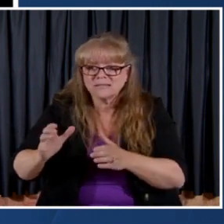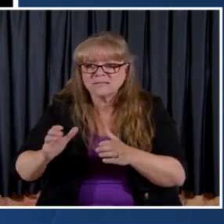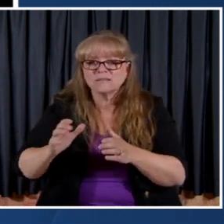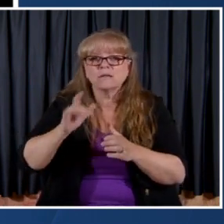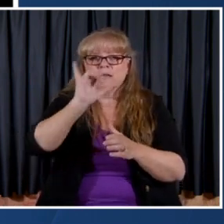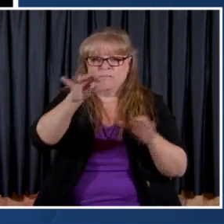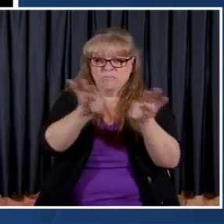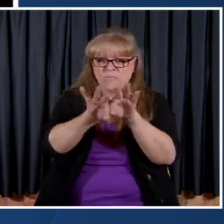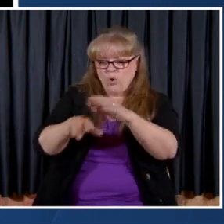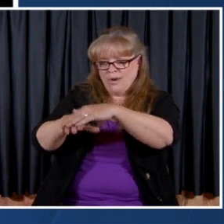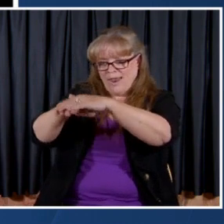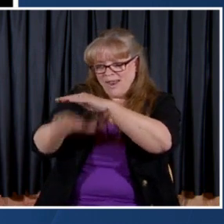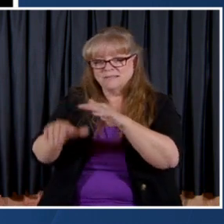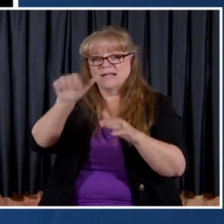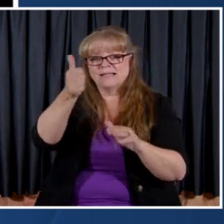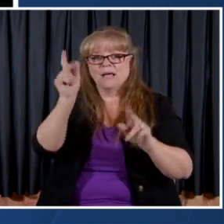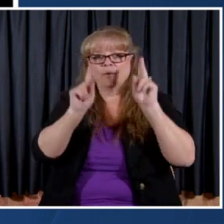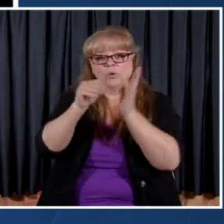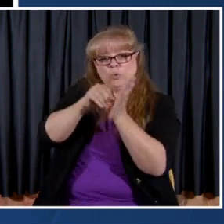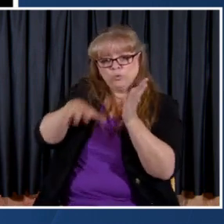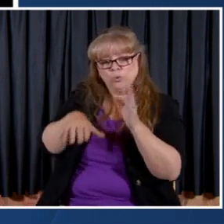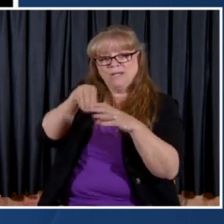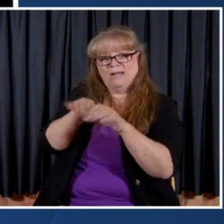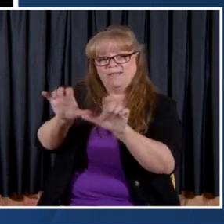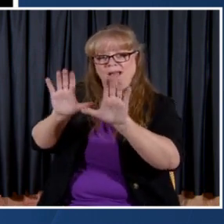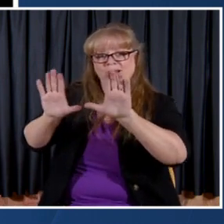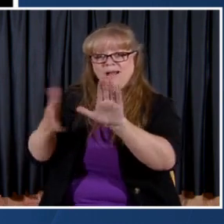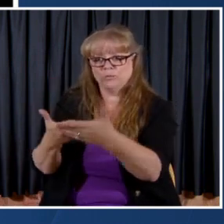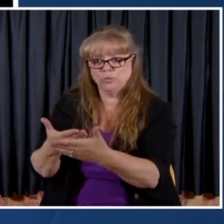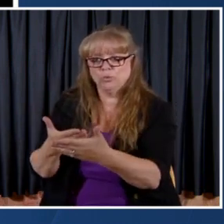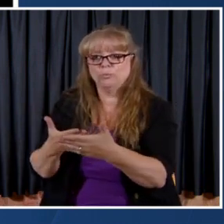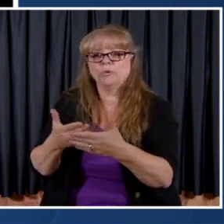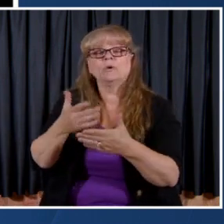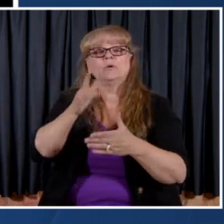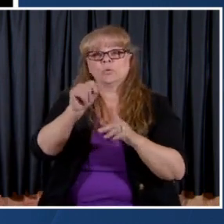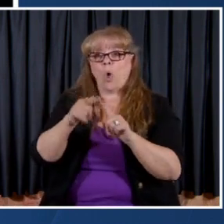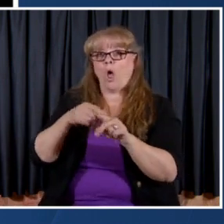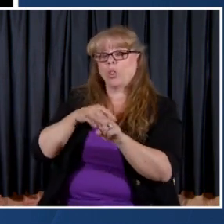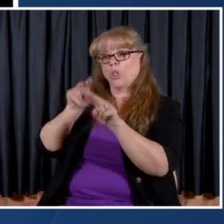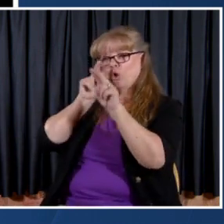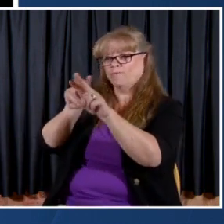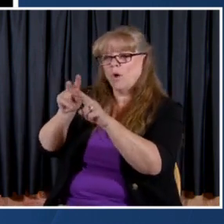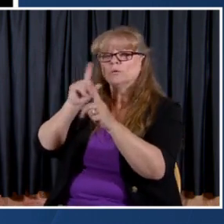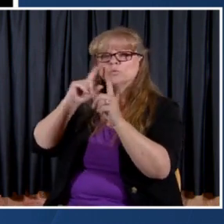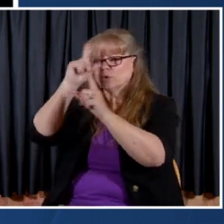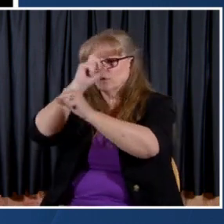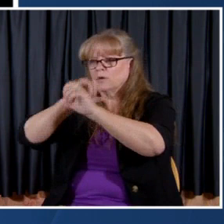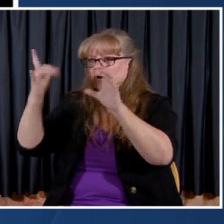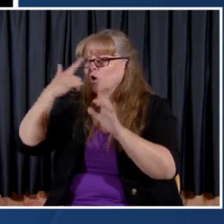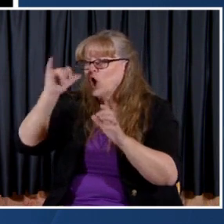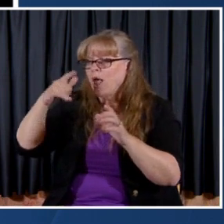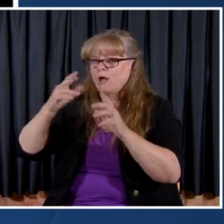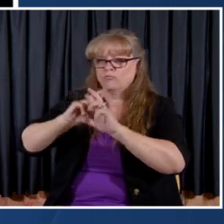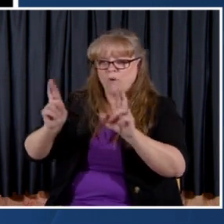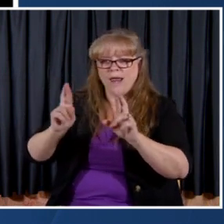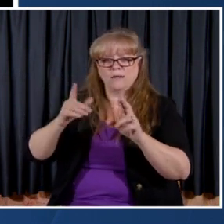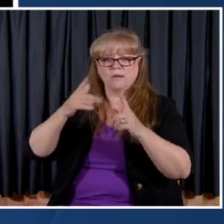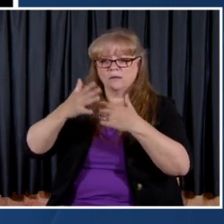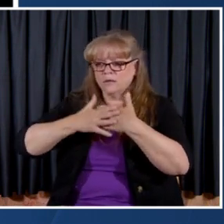forward to continuing to provide that guidance over the next month or so with CDE and others, so that districts know some of those